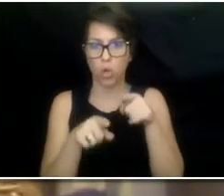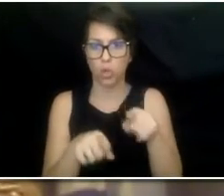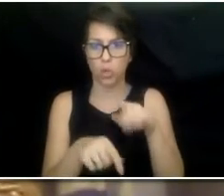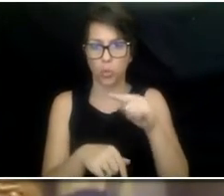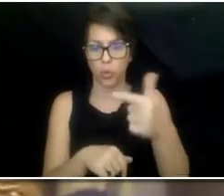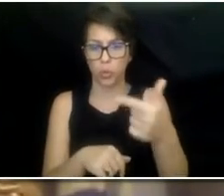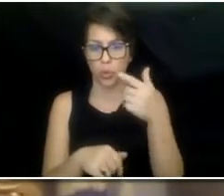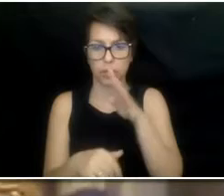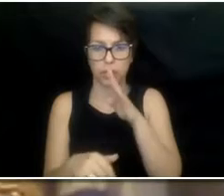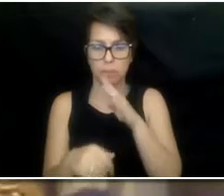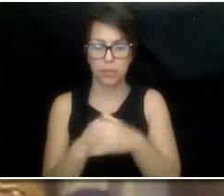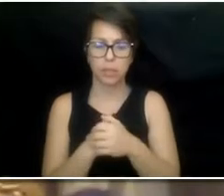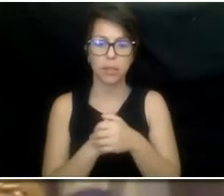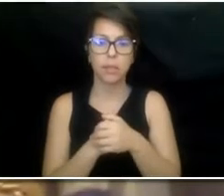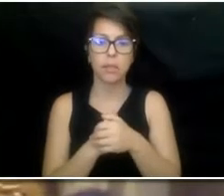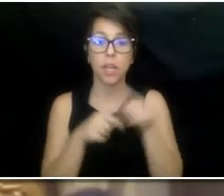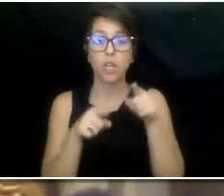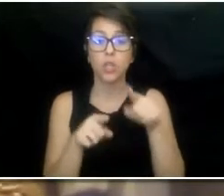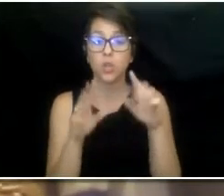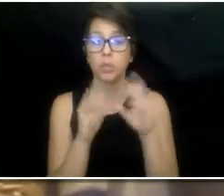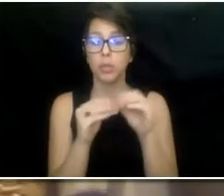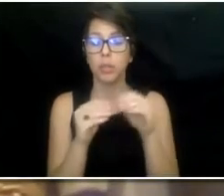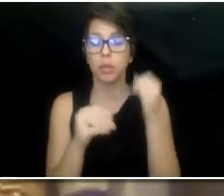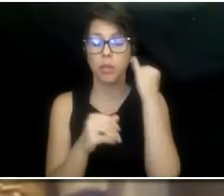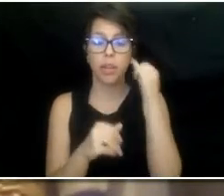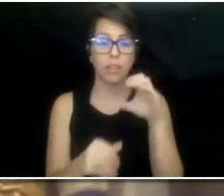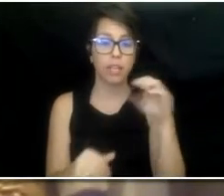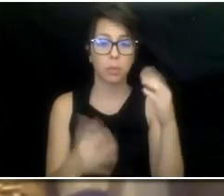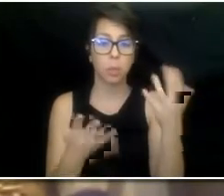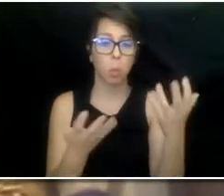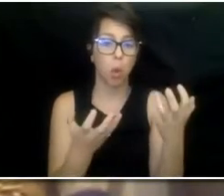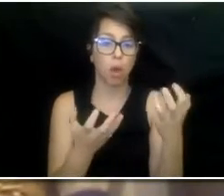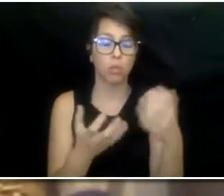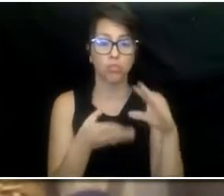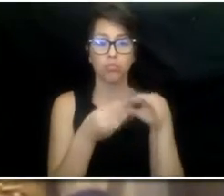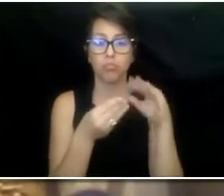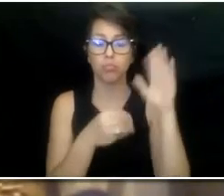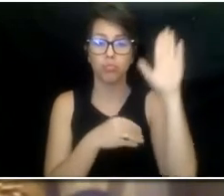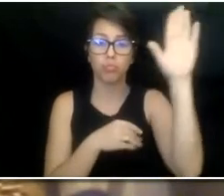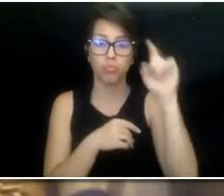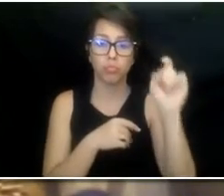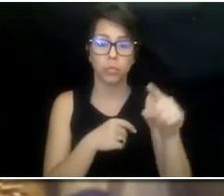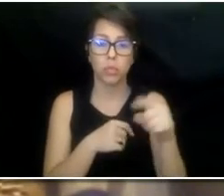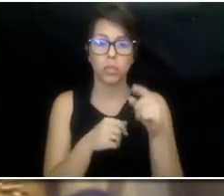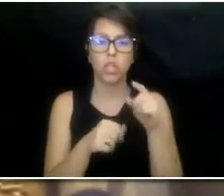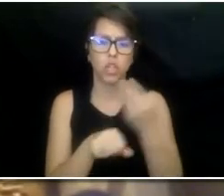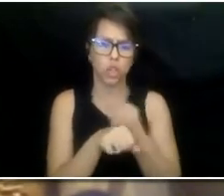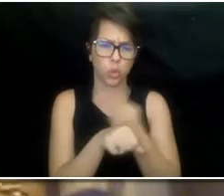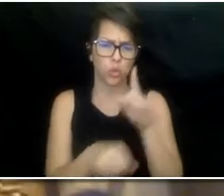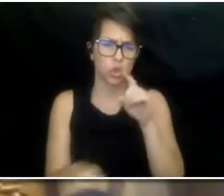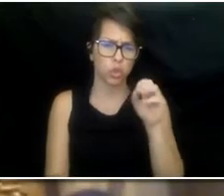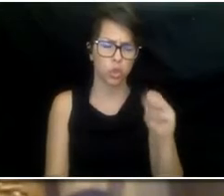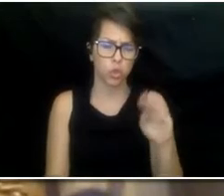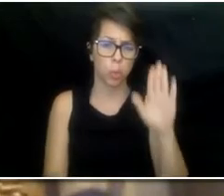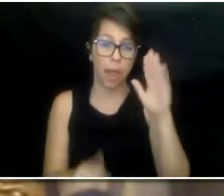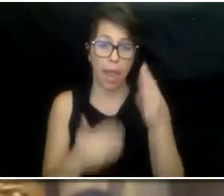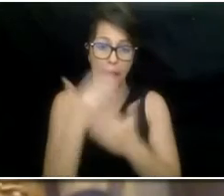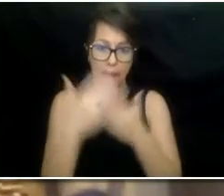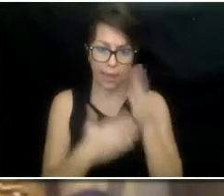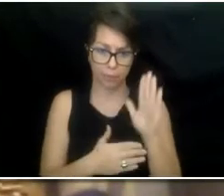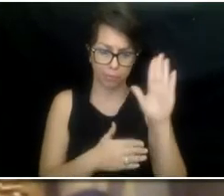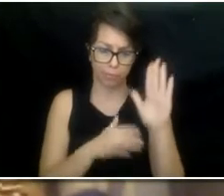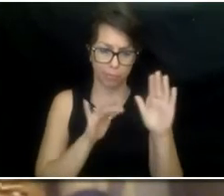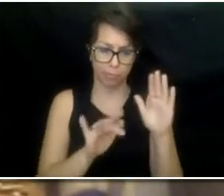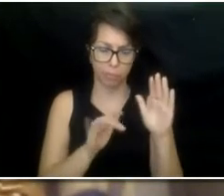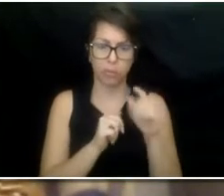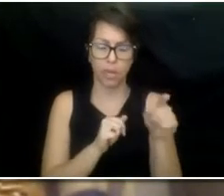minutes including answers we will be putting a three minute clock on all other Witnesses please also note that for the